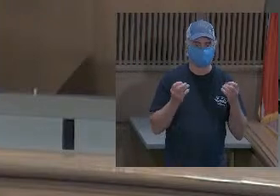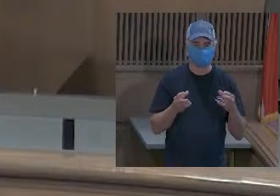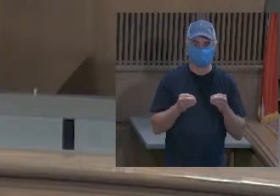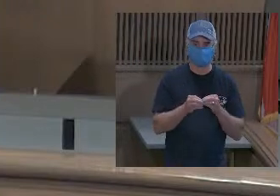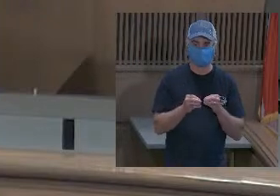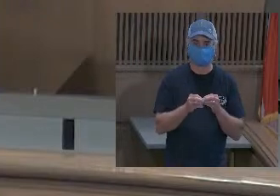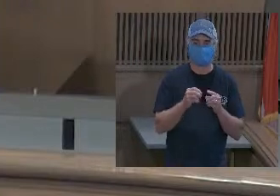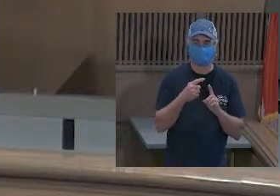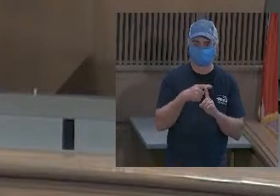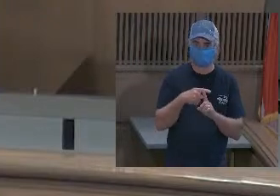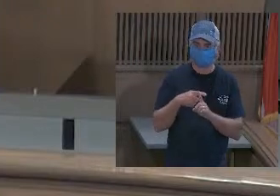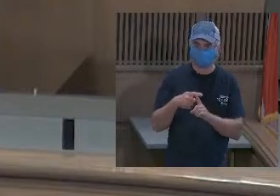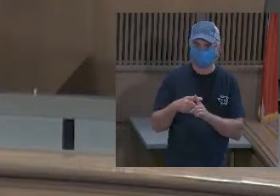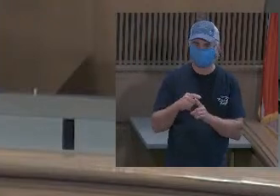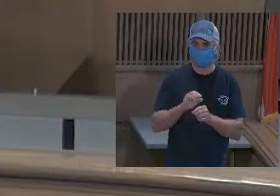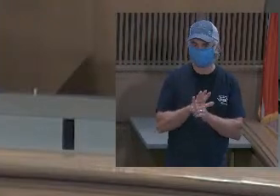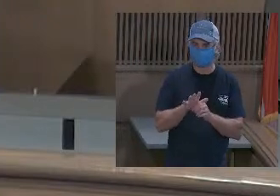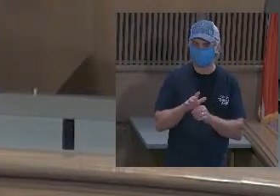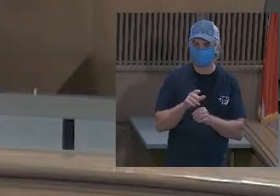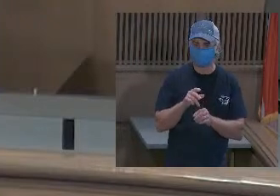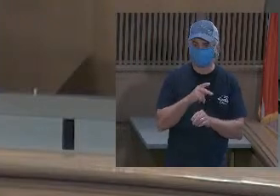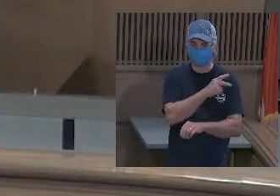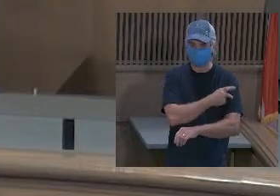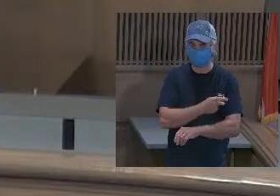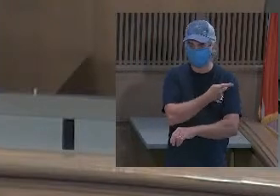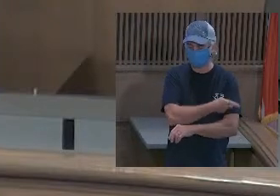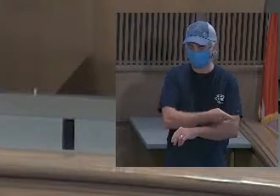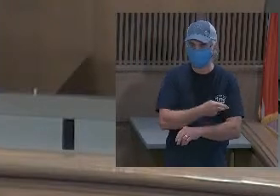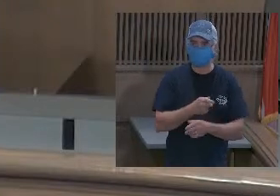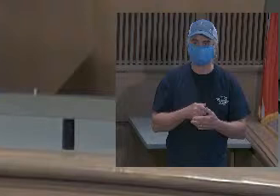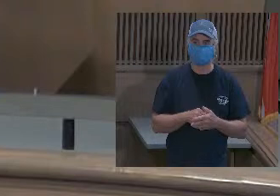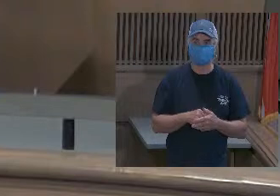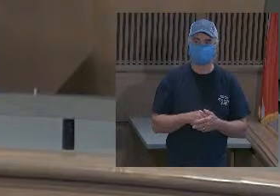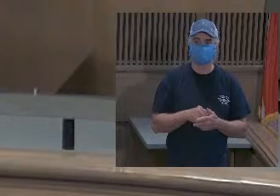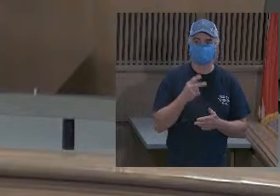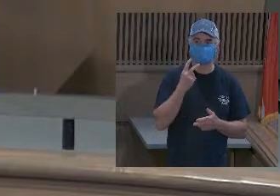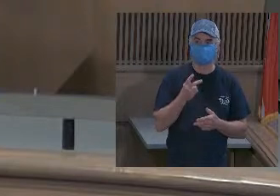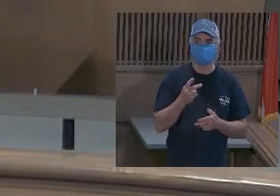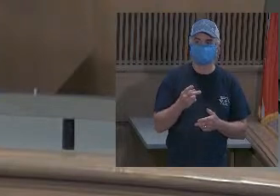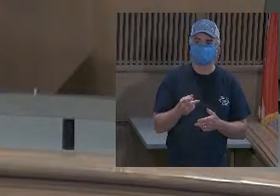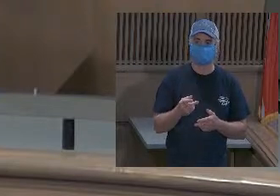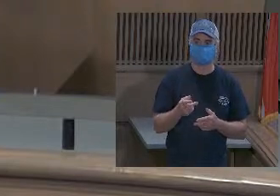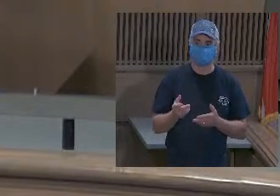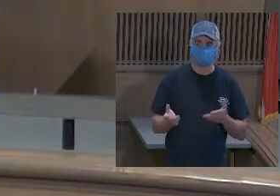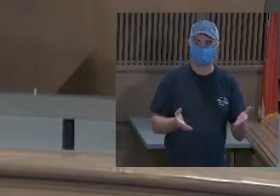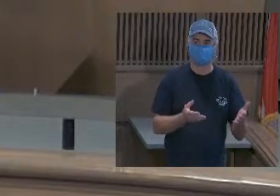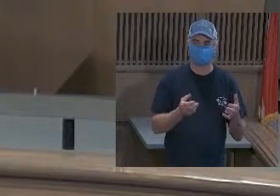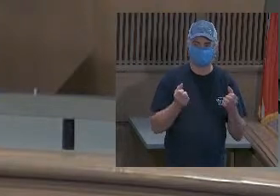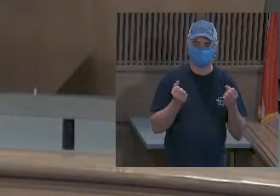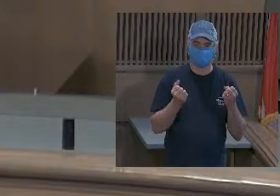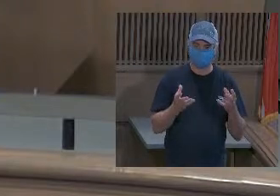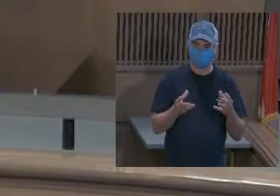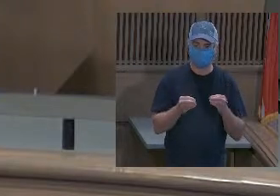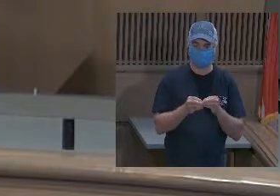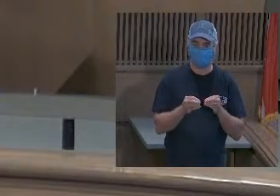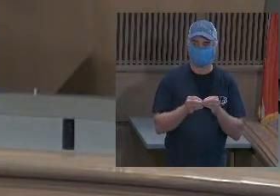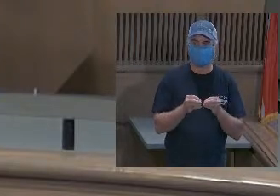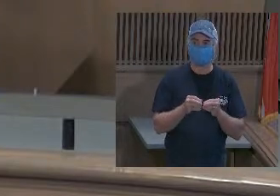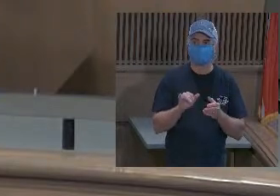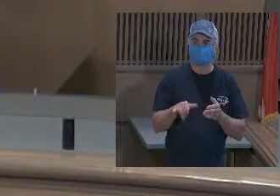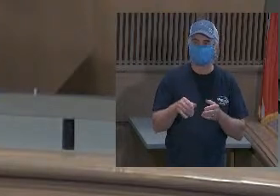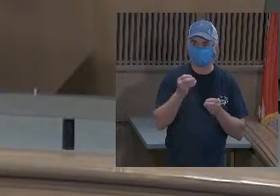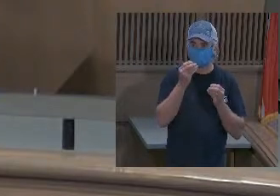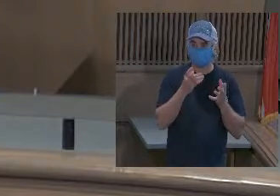cases in the last 3 weeks. This first slide shows an increased positive cases that we have transported, and the data is from the